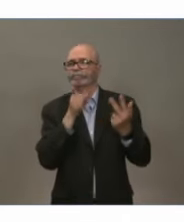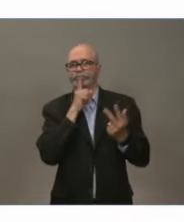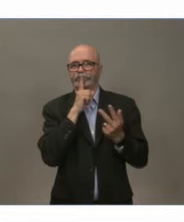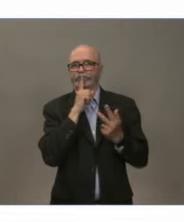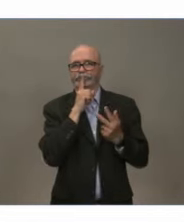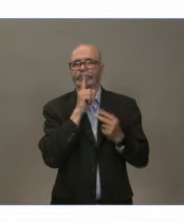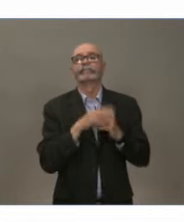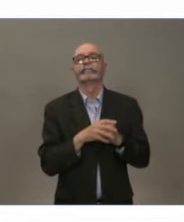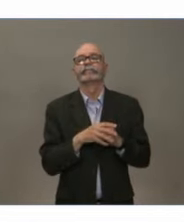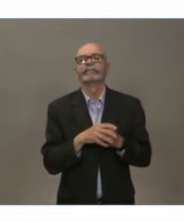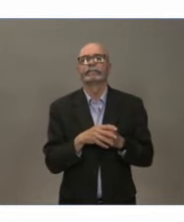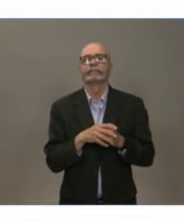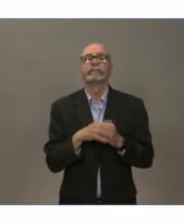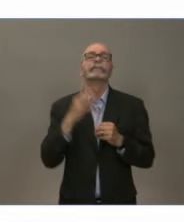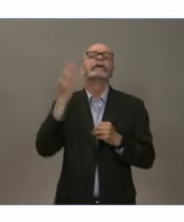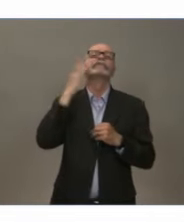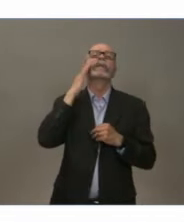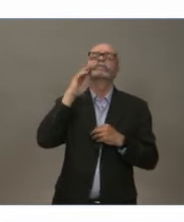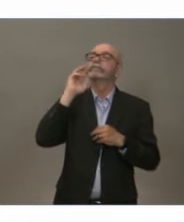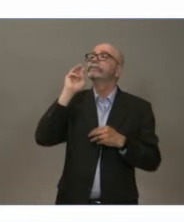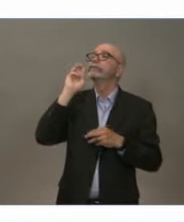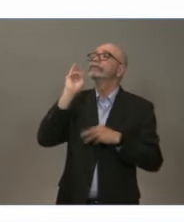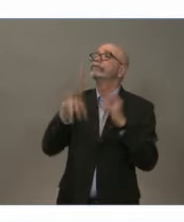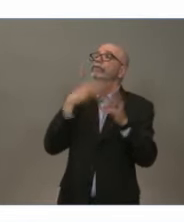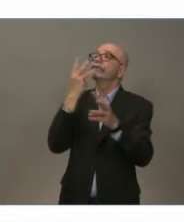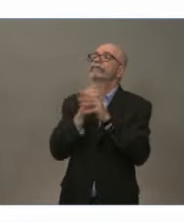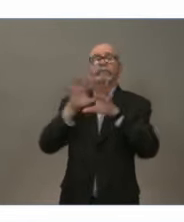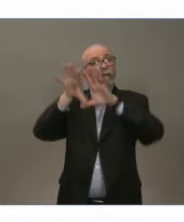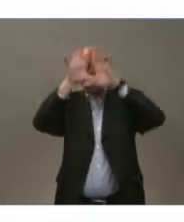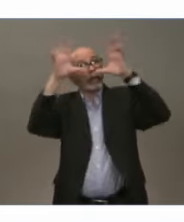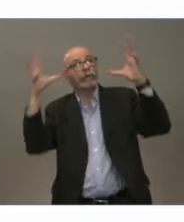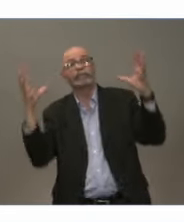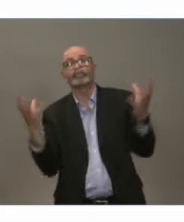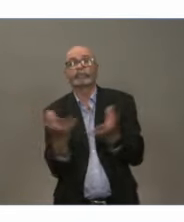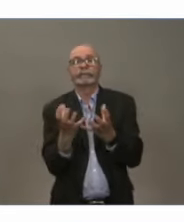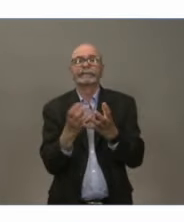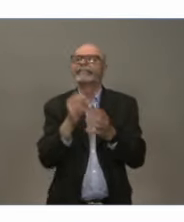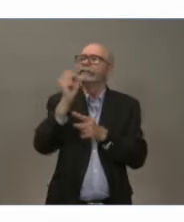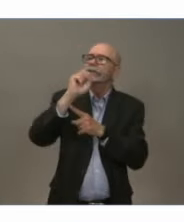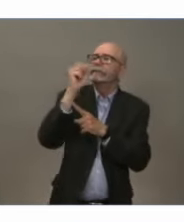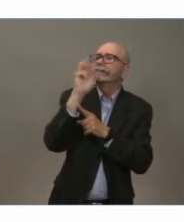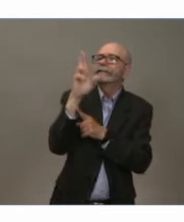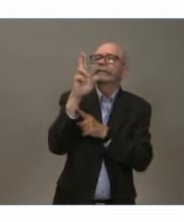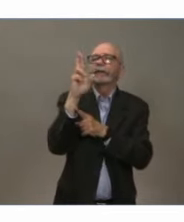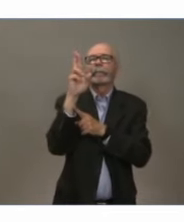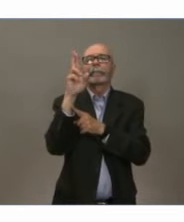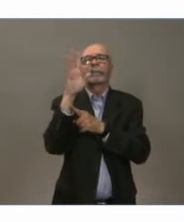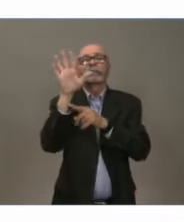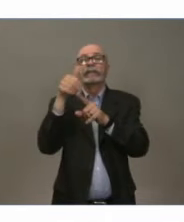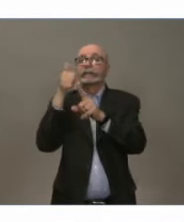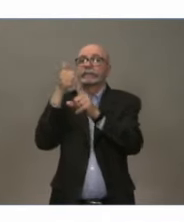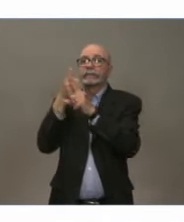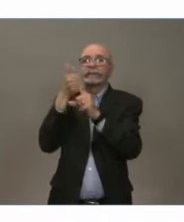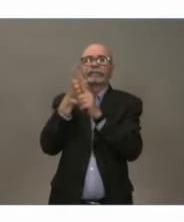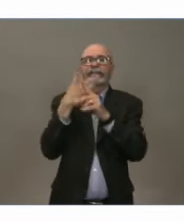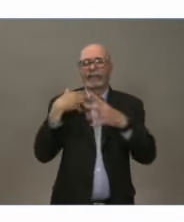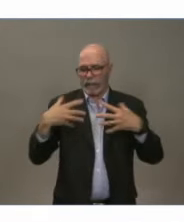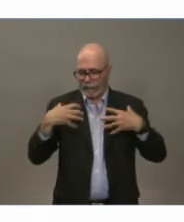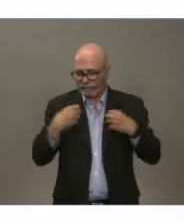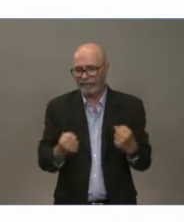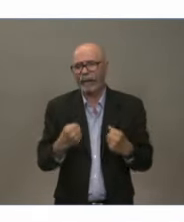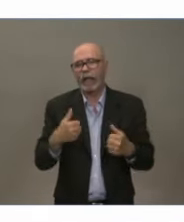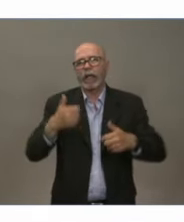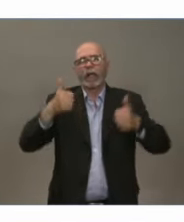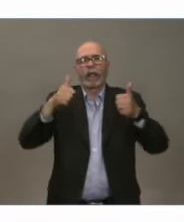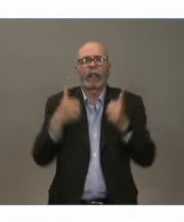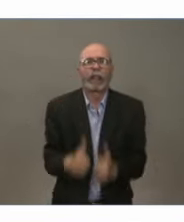country and around the world that seniors with underlying health conditions and frail seniors are at a high risk